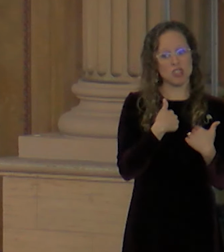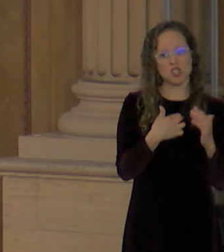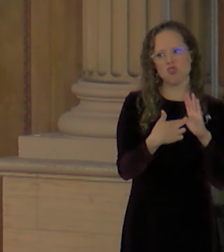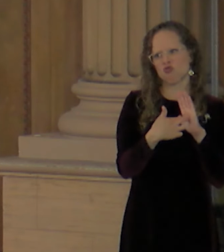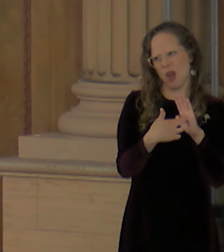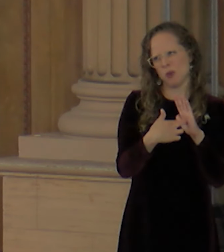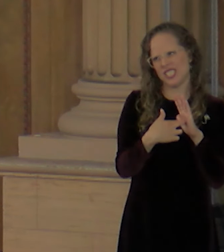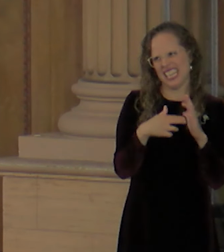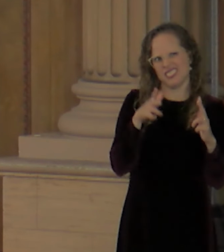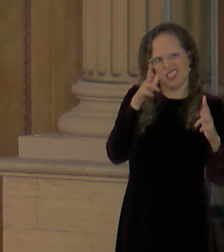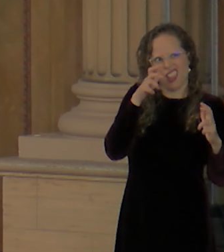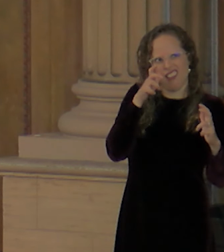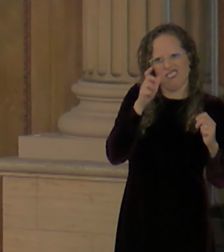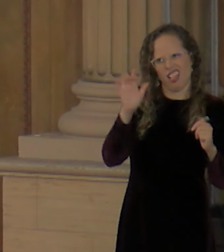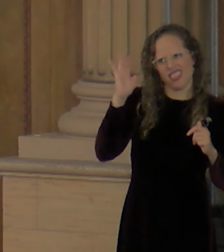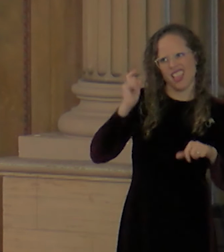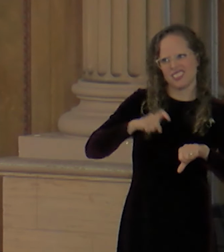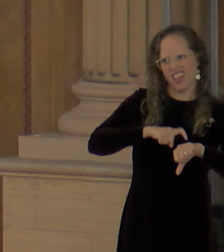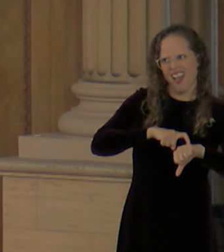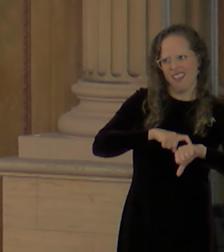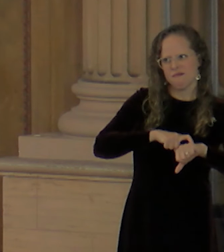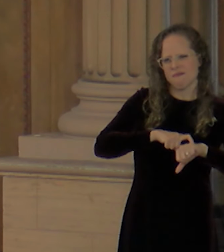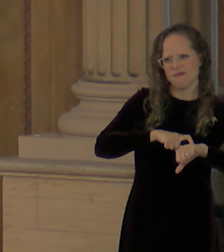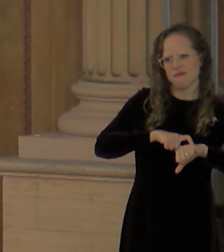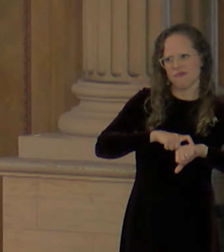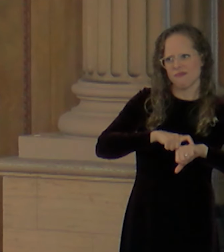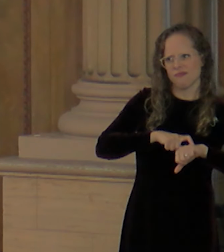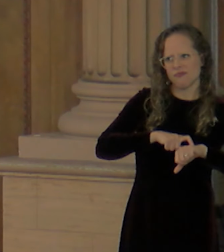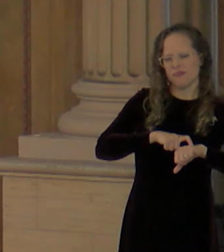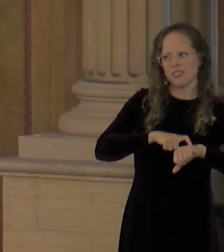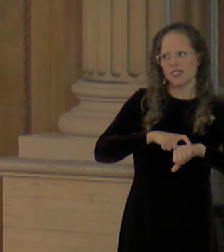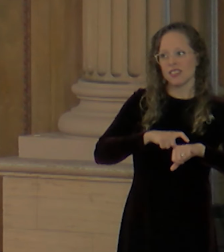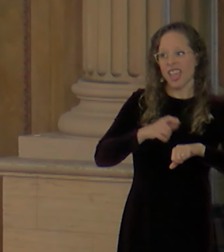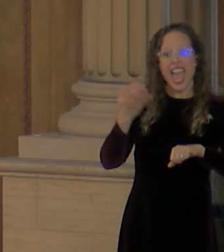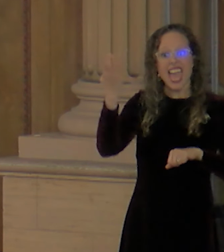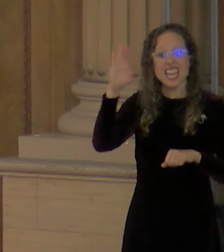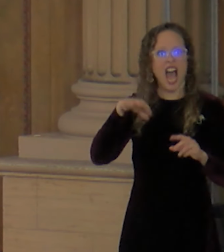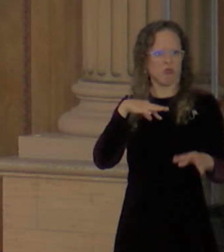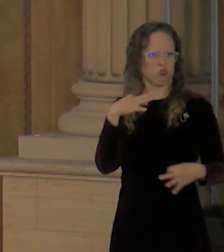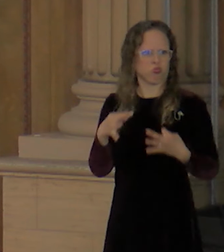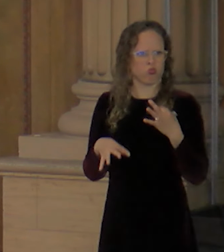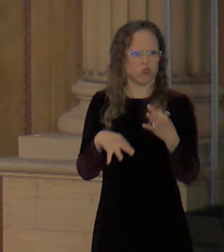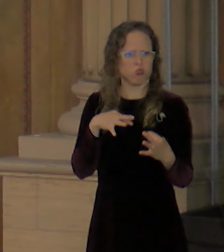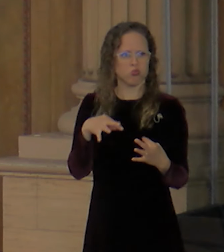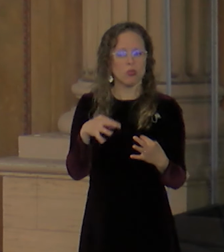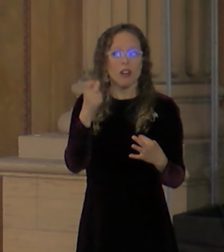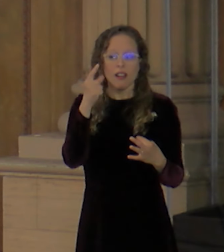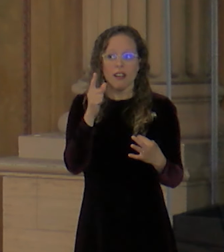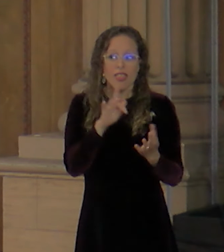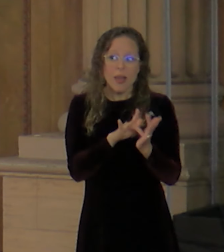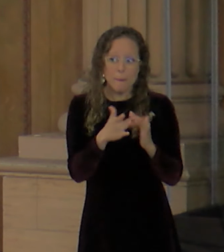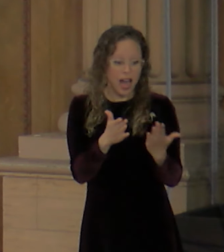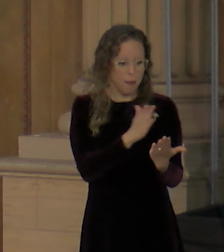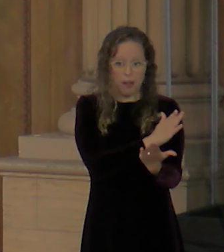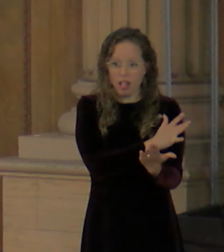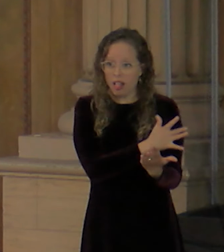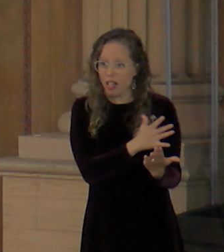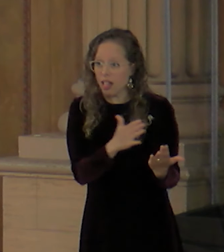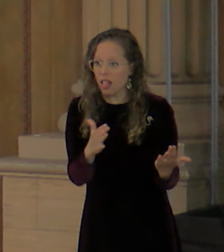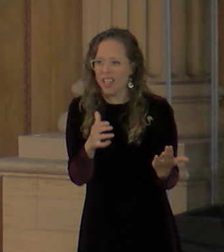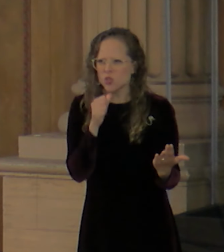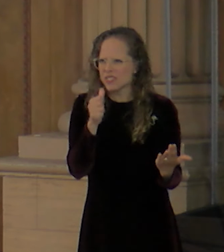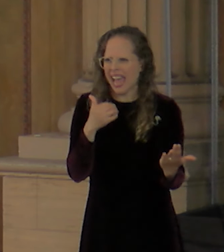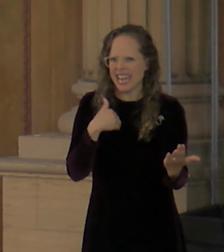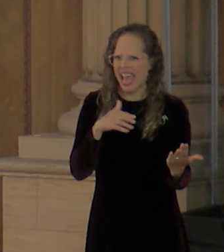detail. And there aren't a lot of descriptions like this in the Bible. I mean, you read the beginning of Genesis and God describes him creating the animals, but he